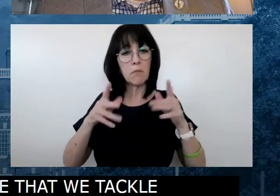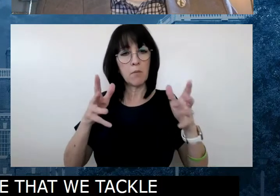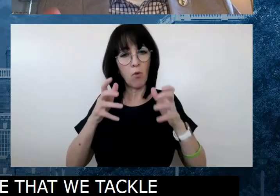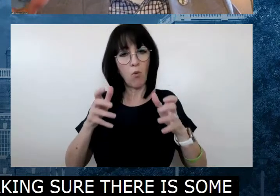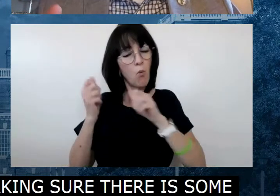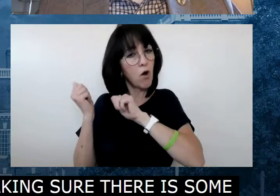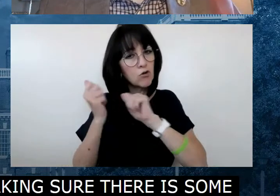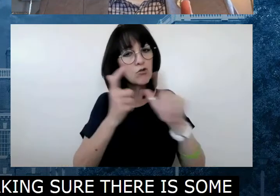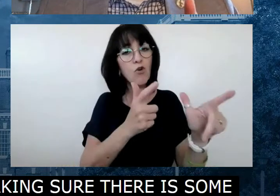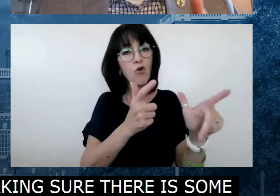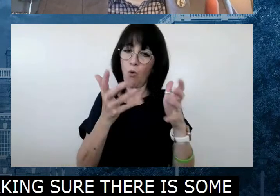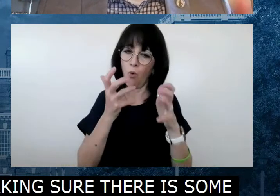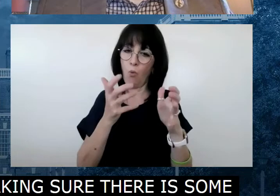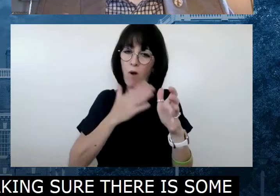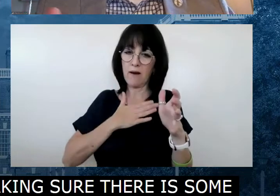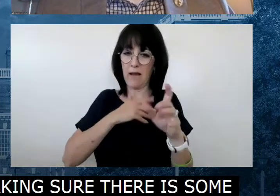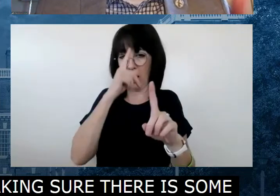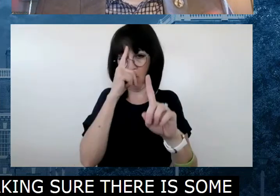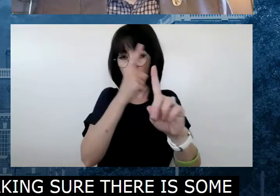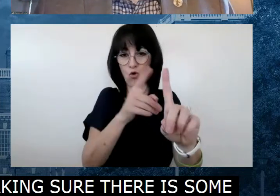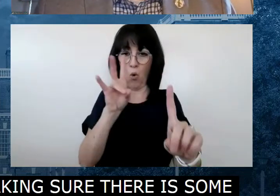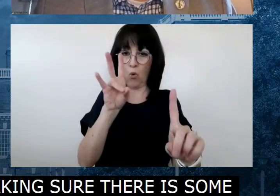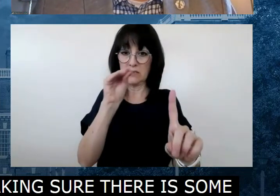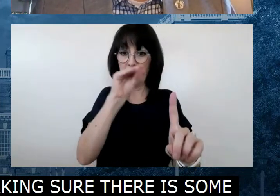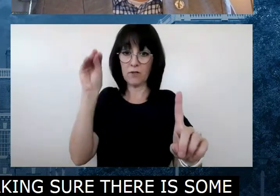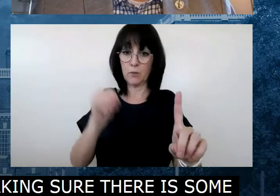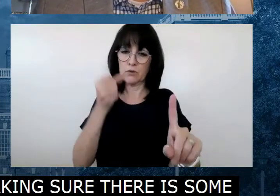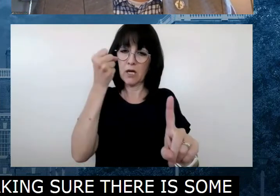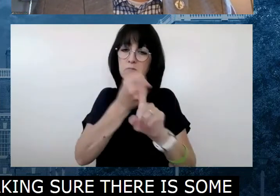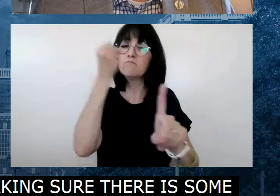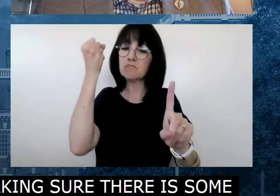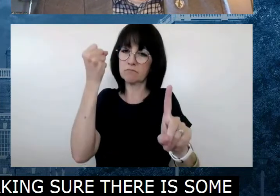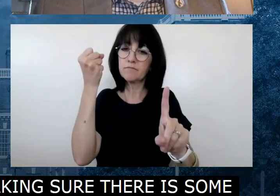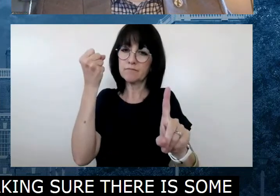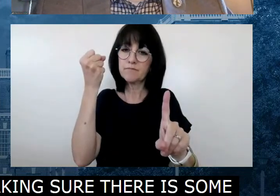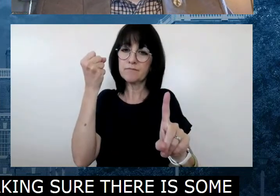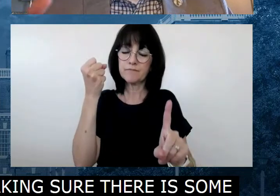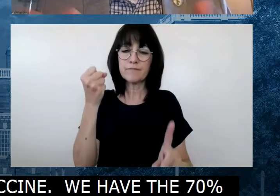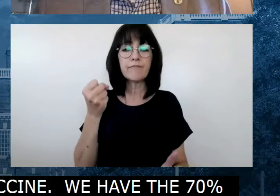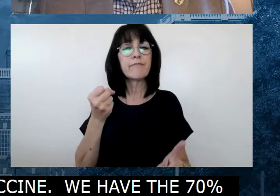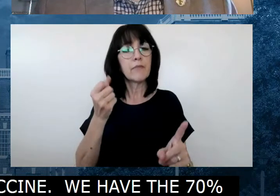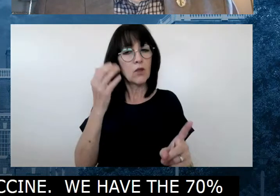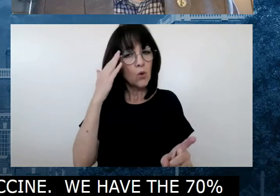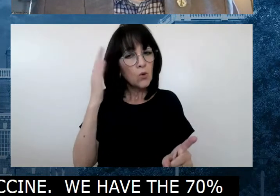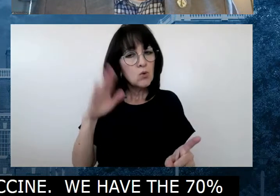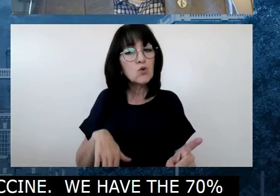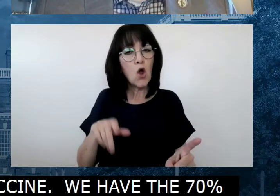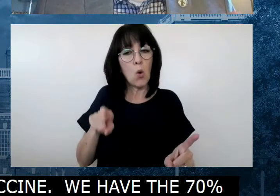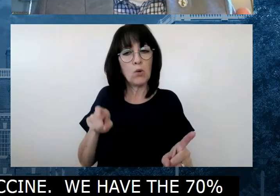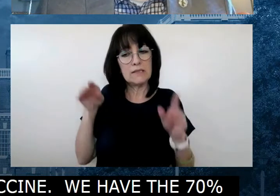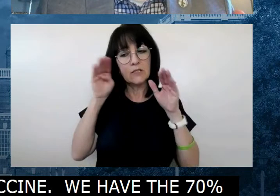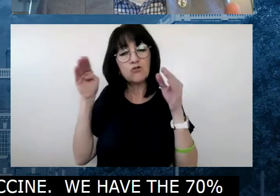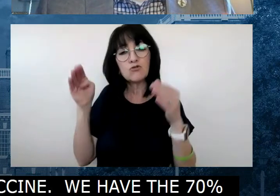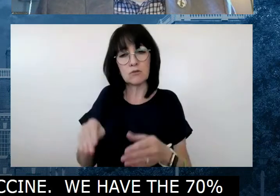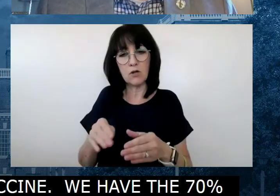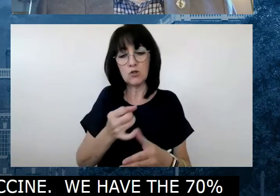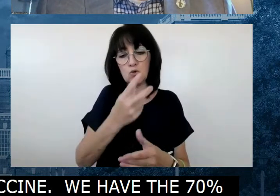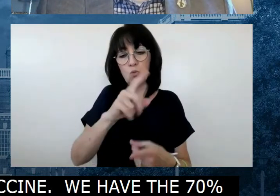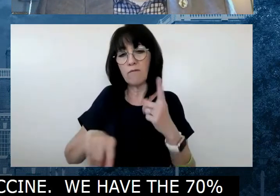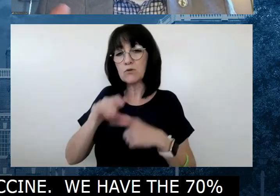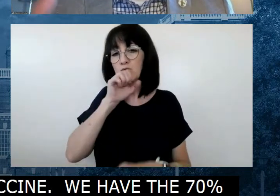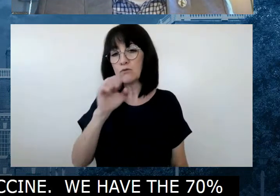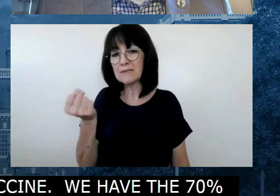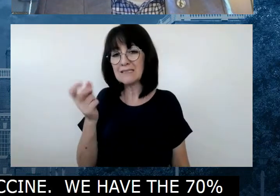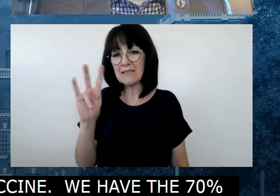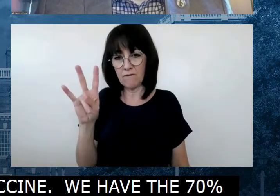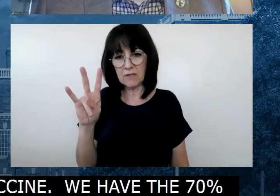few days. As we come out of that, we know we have to concentrate on the 12 to 17-year-old population, but we're still going to be in the community. It's going to be the events like this. It's